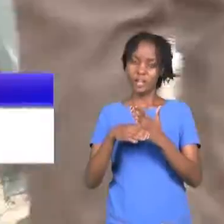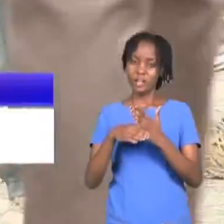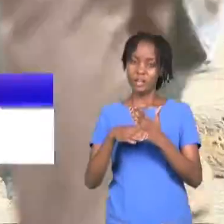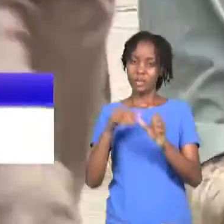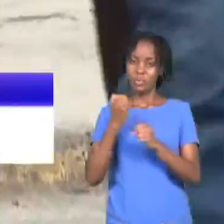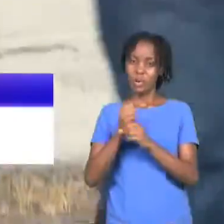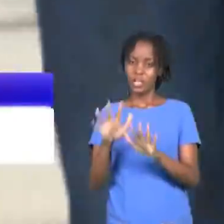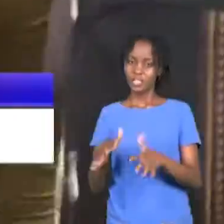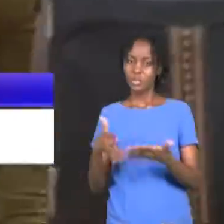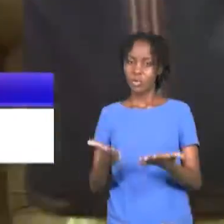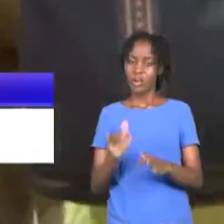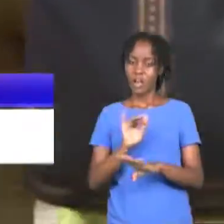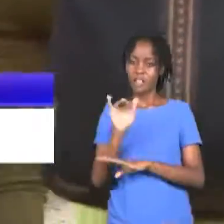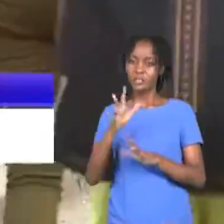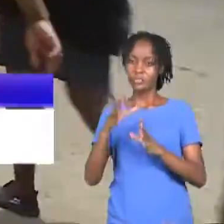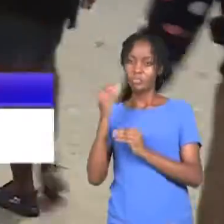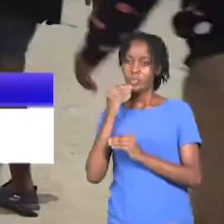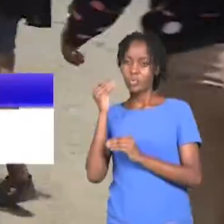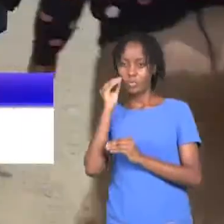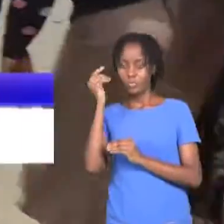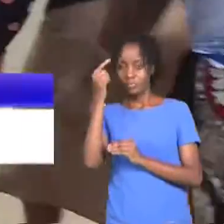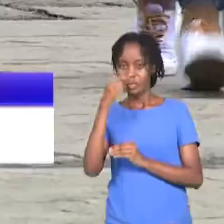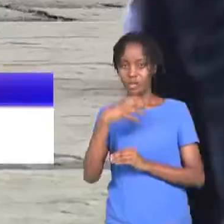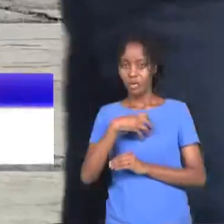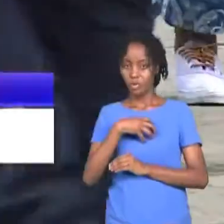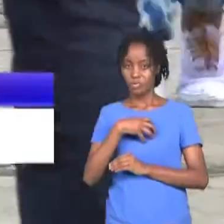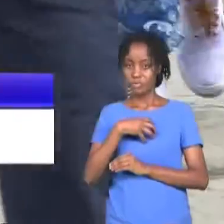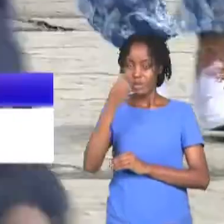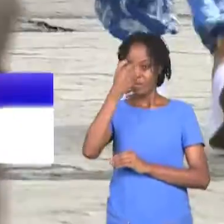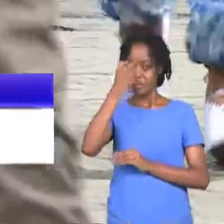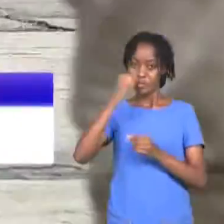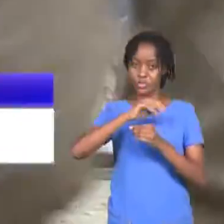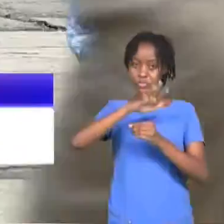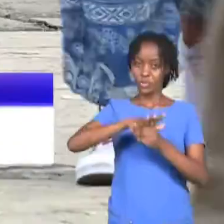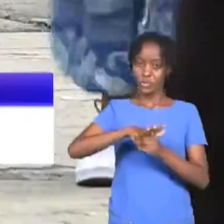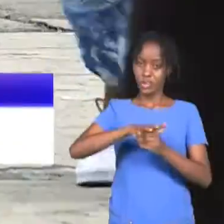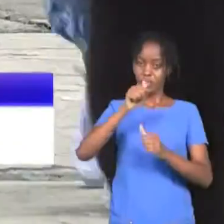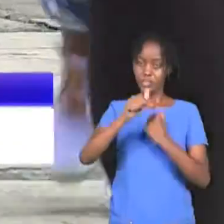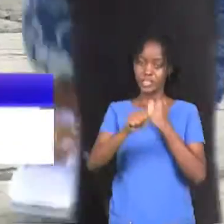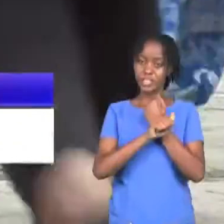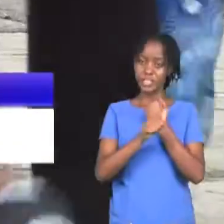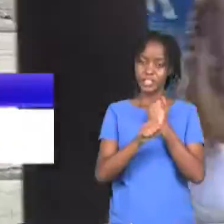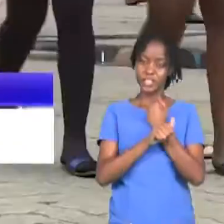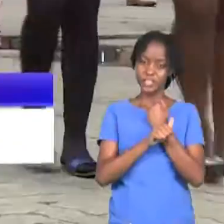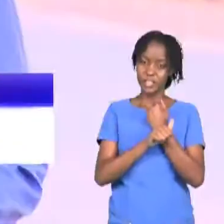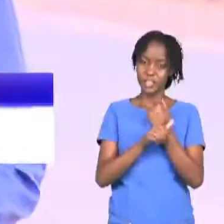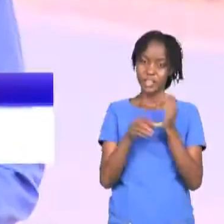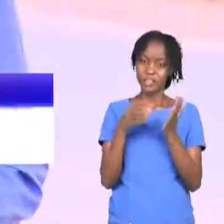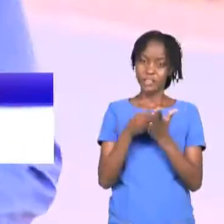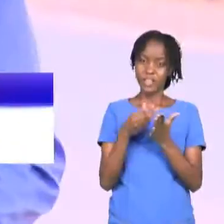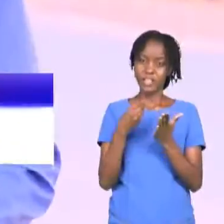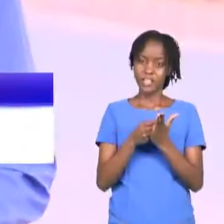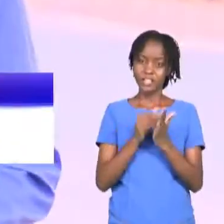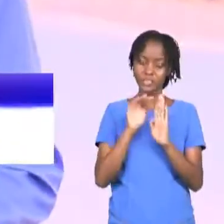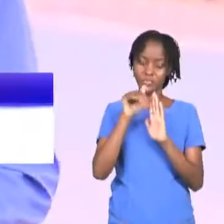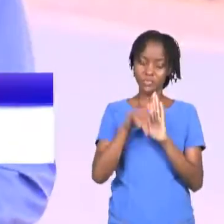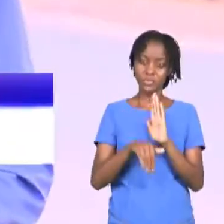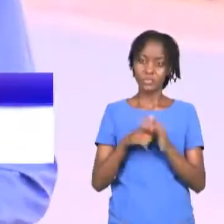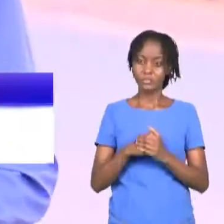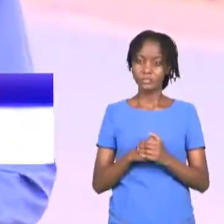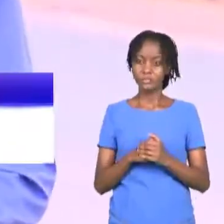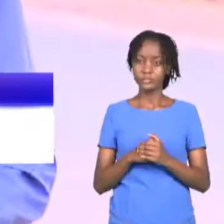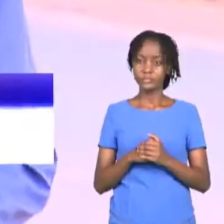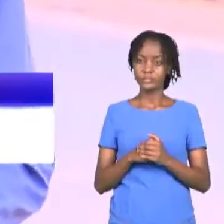leave as they assess the impact of the COVID-19 pandemic that brought about financial constraints for many companies. According to the International